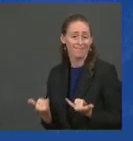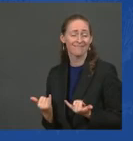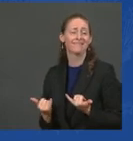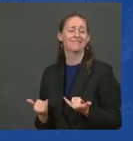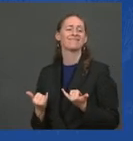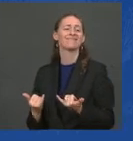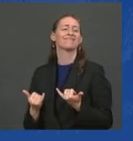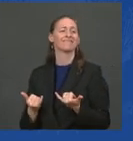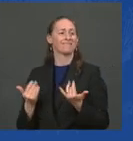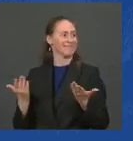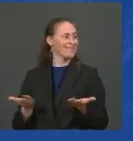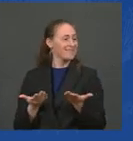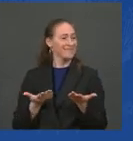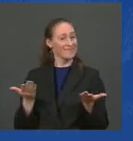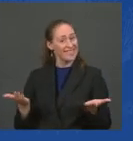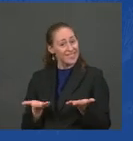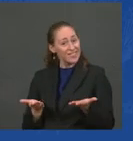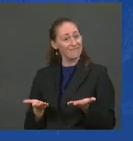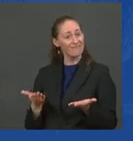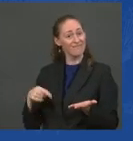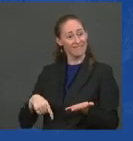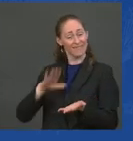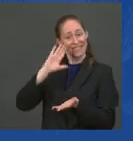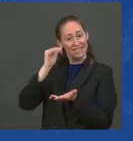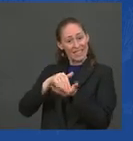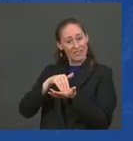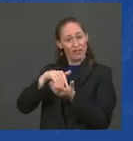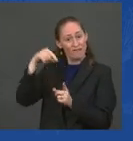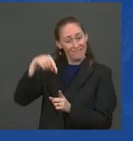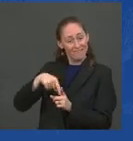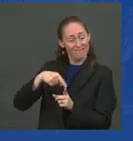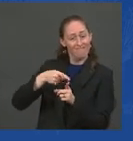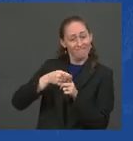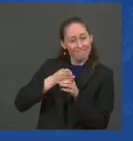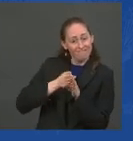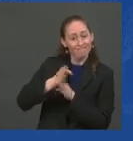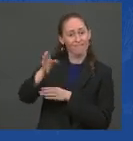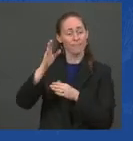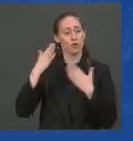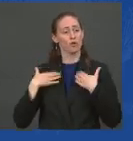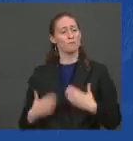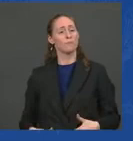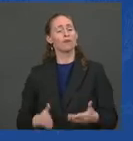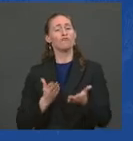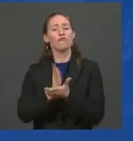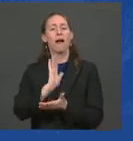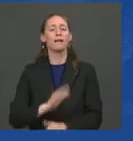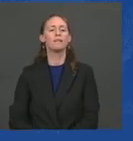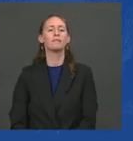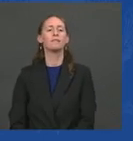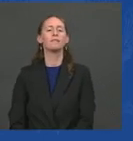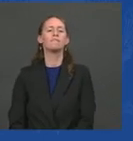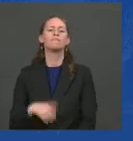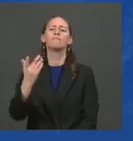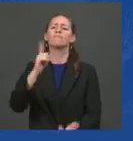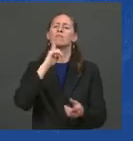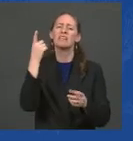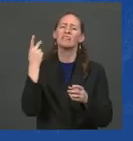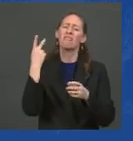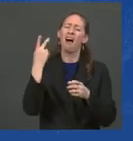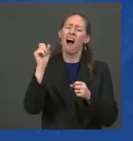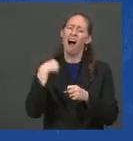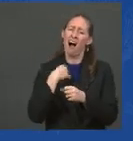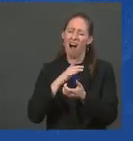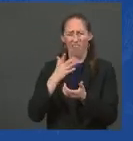university campus, at this Center for Human Rights, is not merely a gesture of friendship, as much as I appreciate our